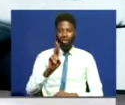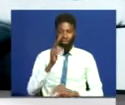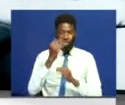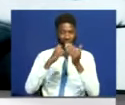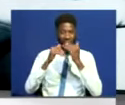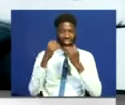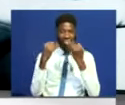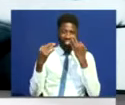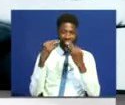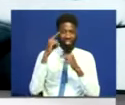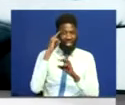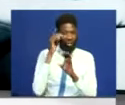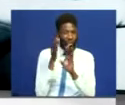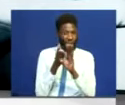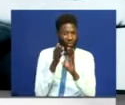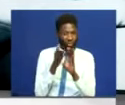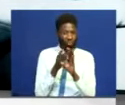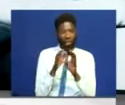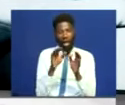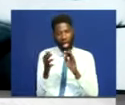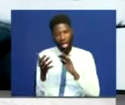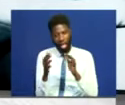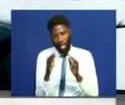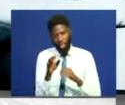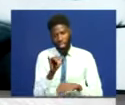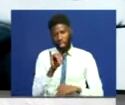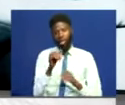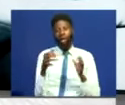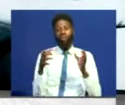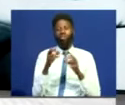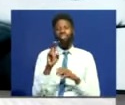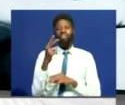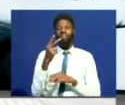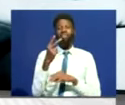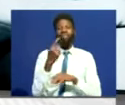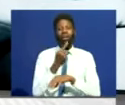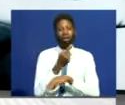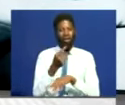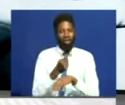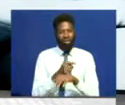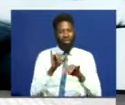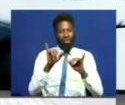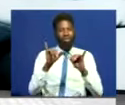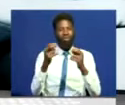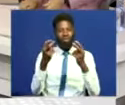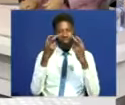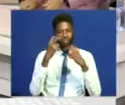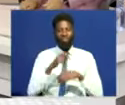psychological point of view. That will be my panel in the second hour, so don't go too far.